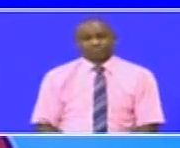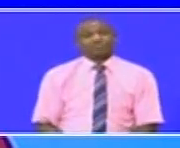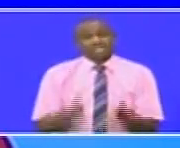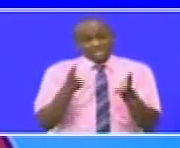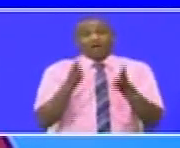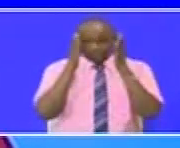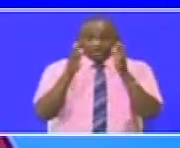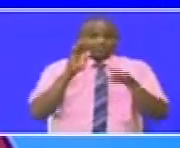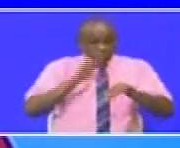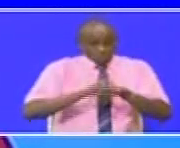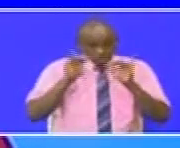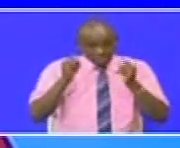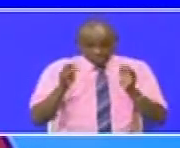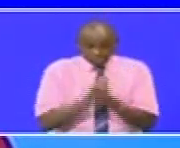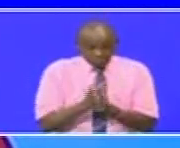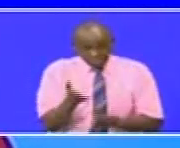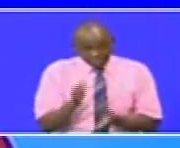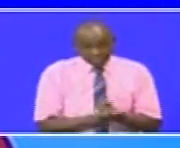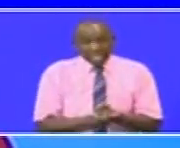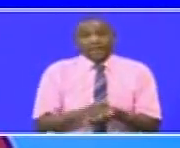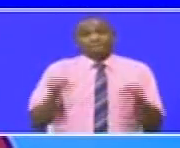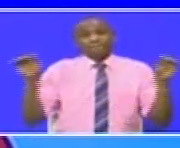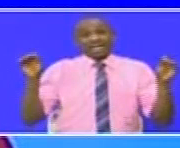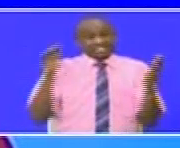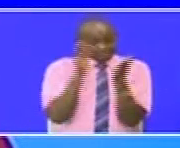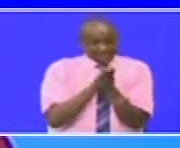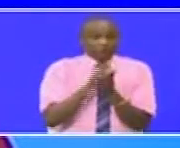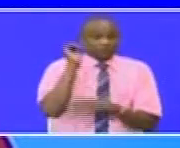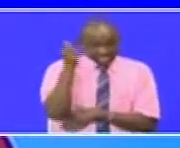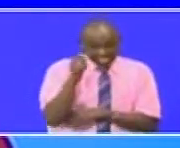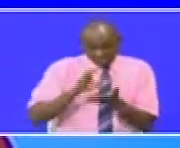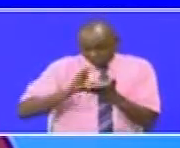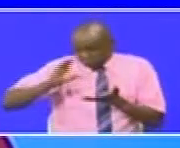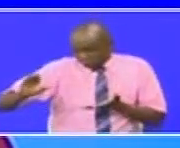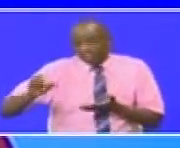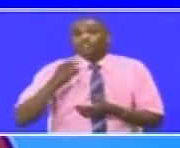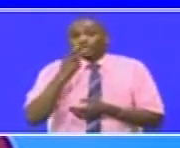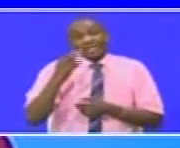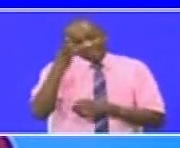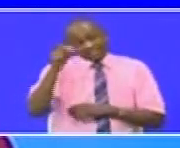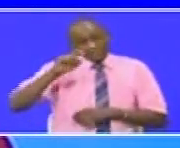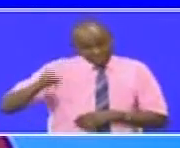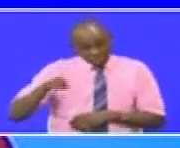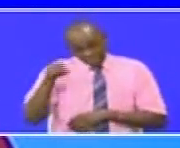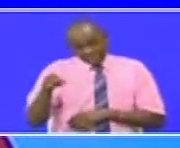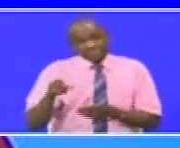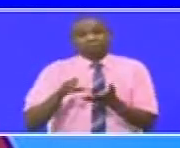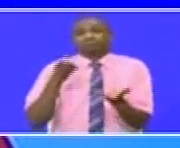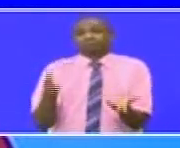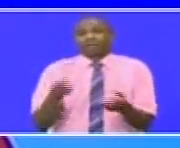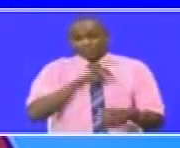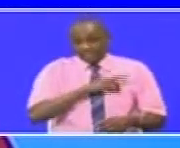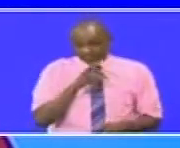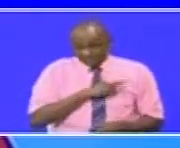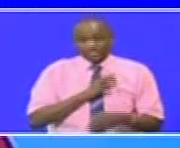Let's now focus on some good news for the youth in the country. Barclays Bank of Kenya set aside 230 million shillings investment kit is set to